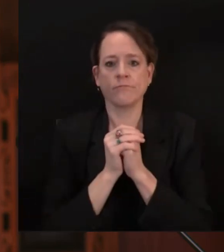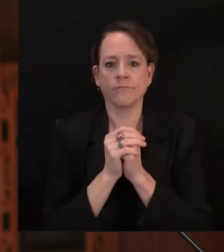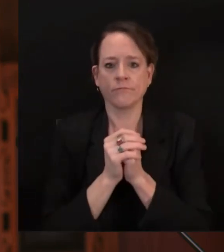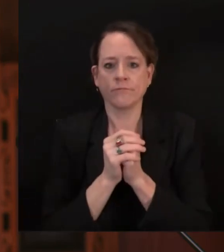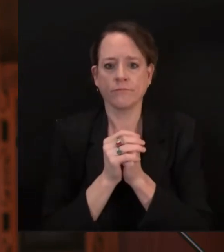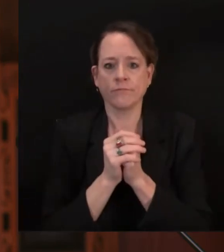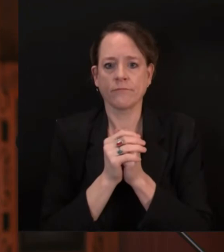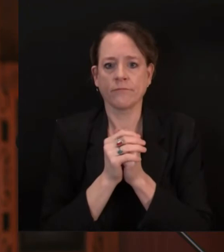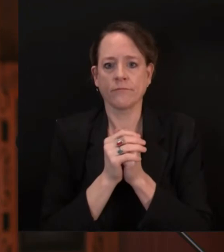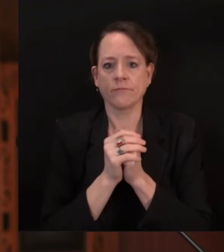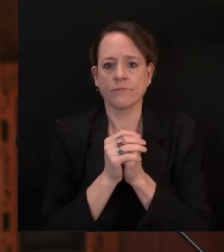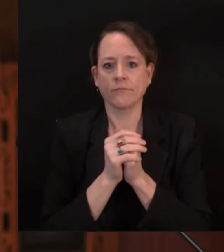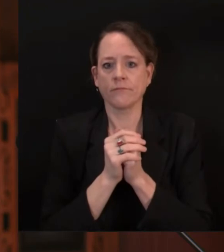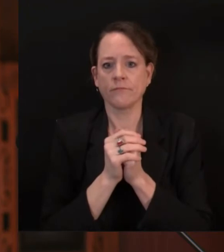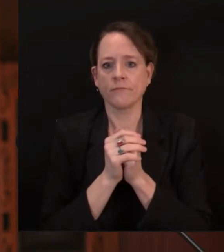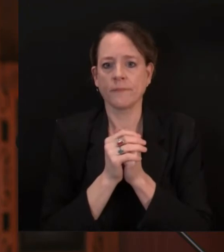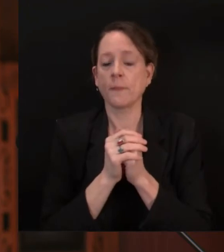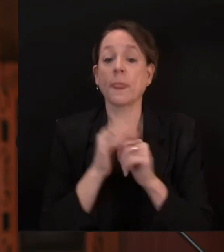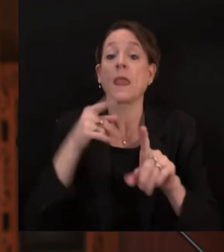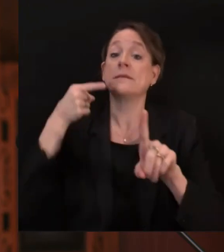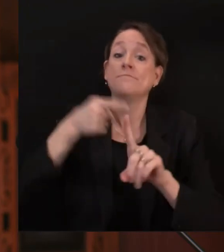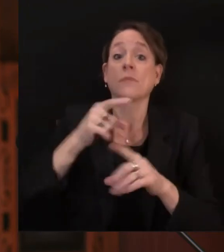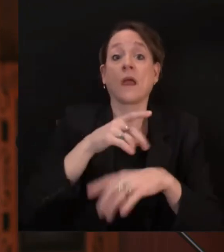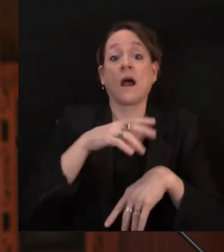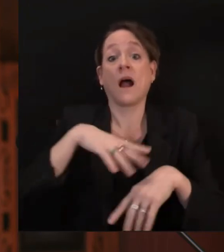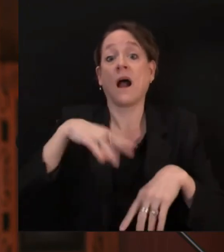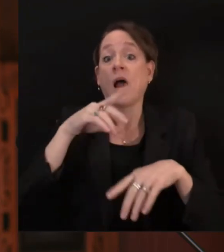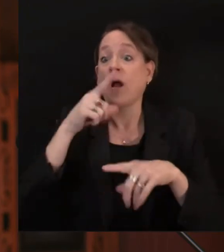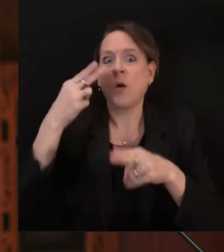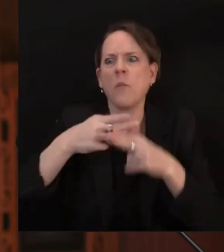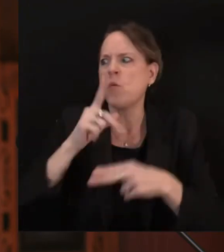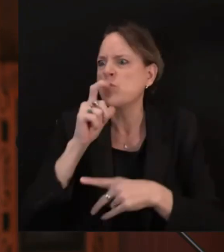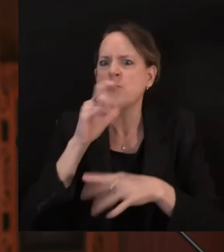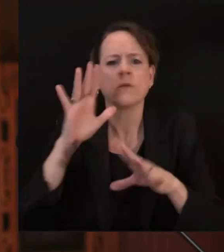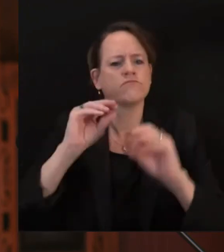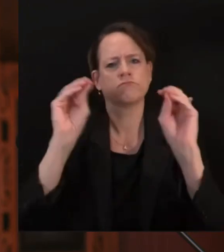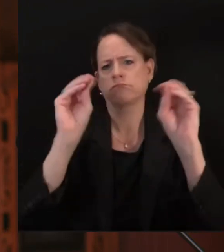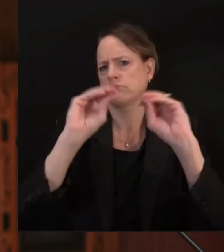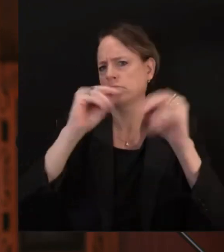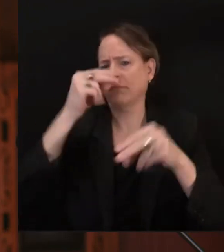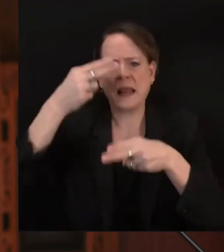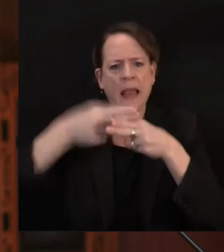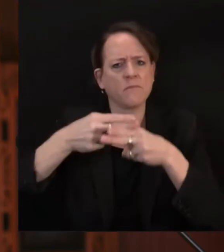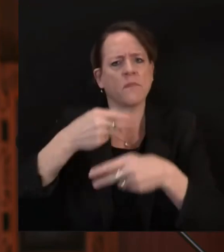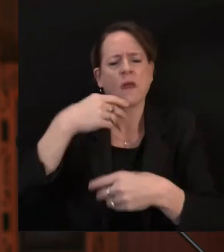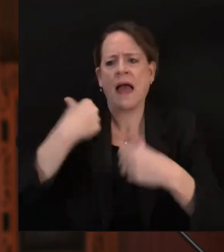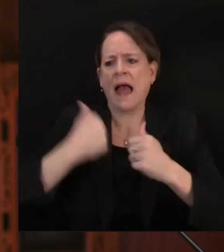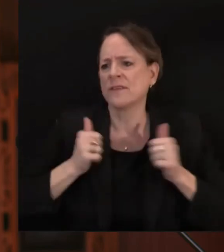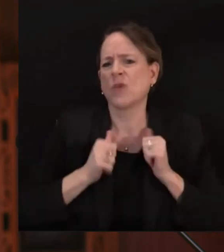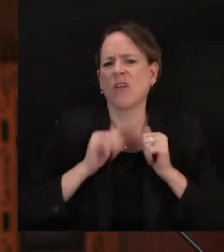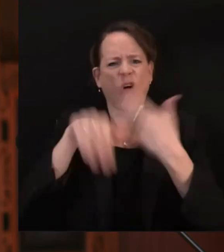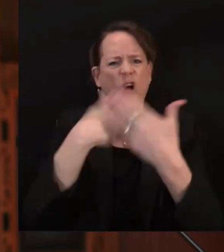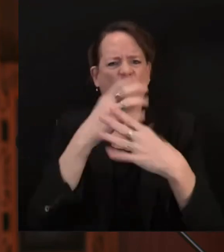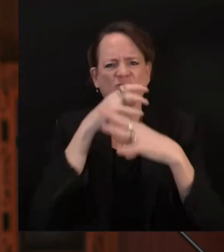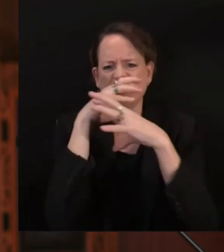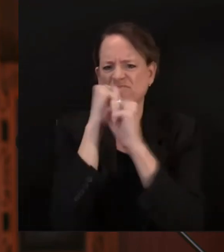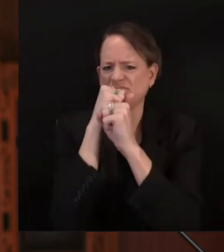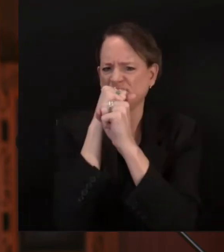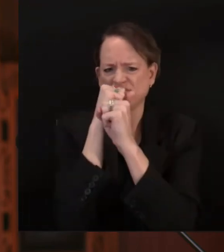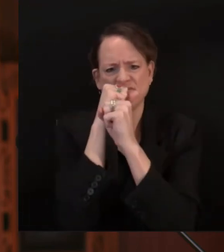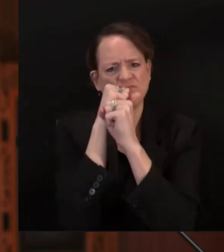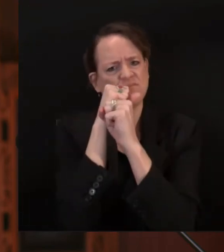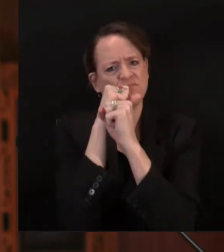any identifying information. In fact, the app does not track or store location information at all. The app